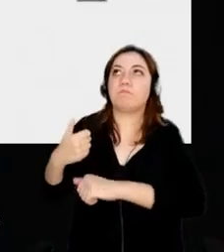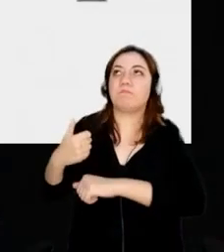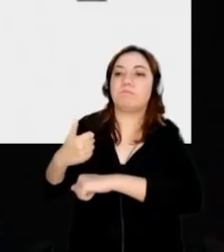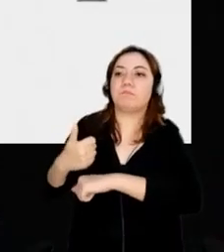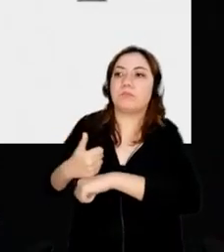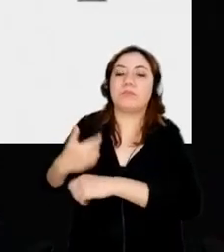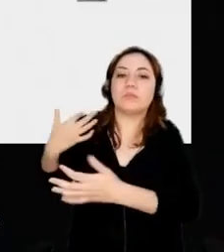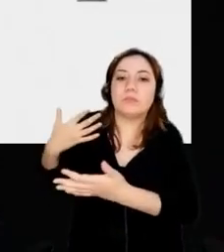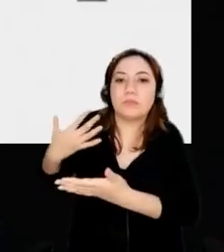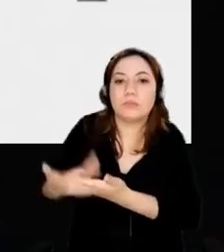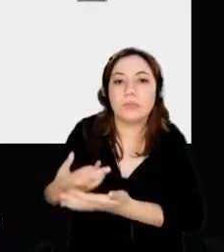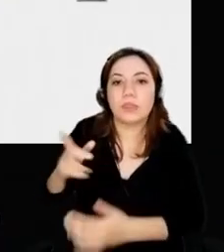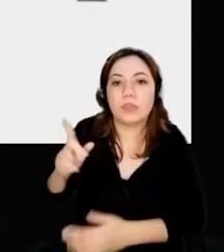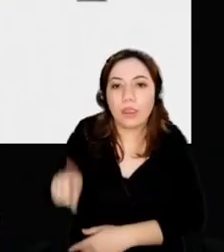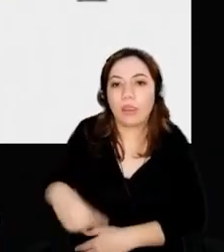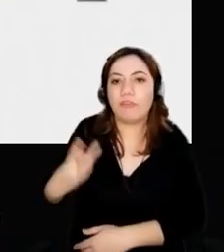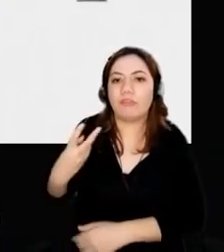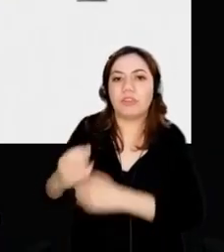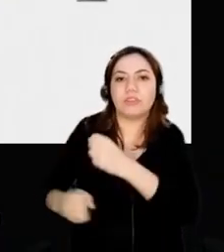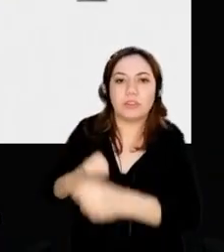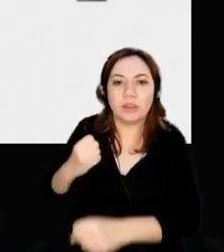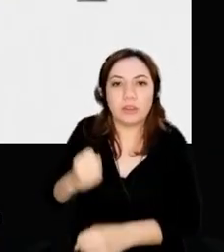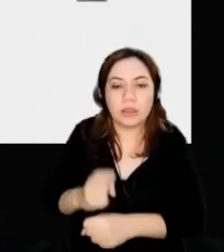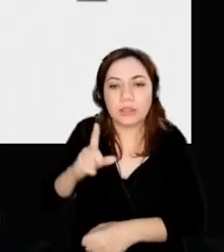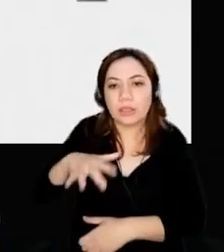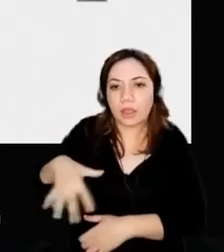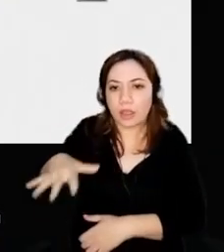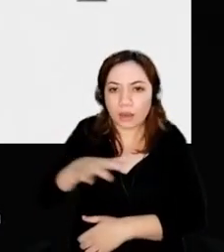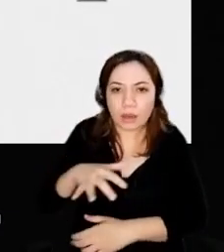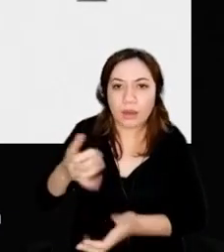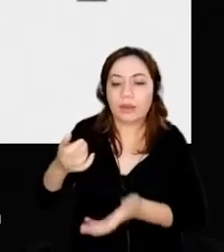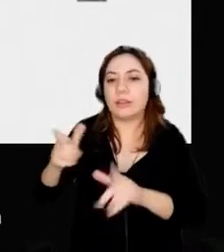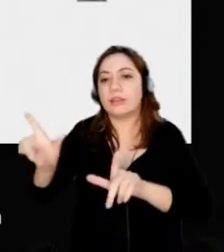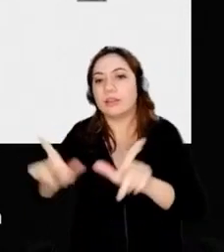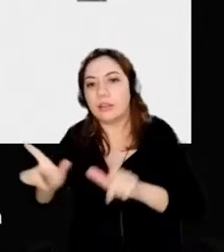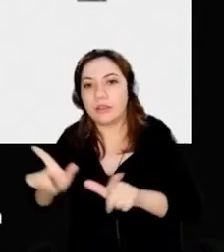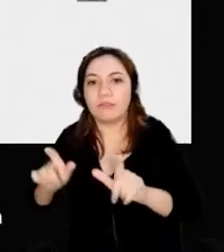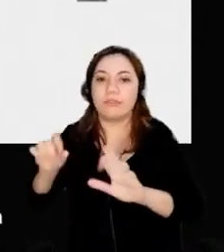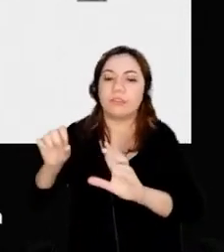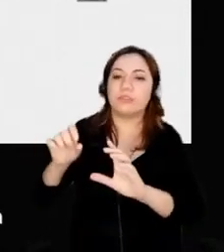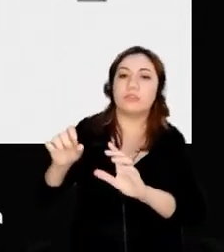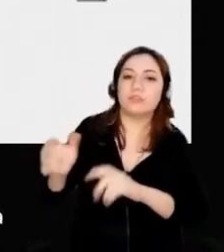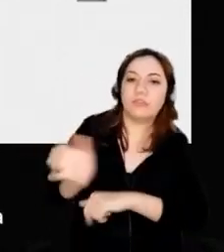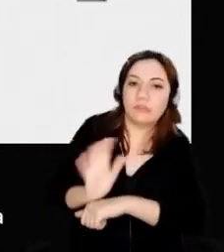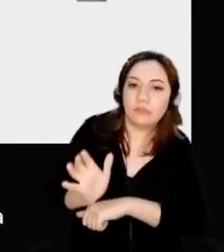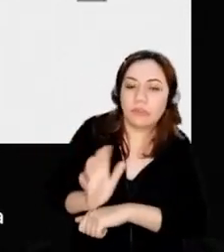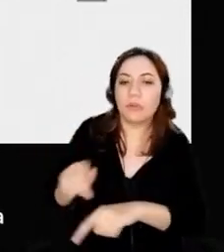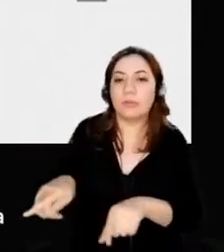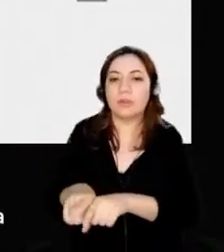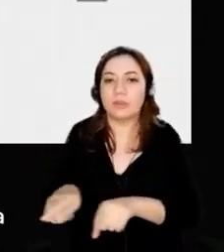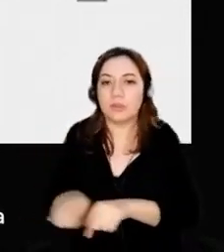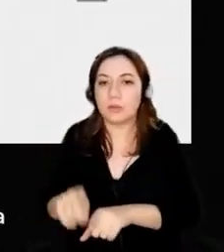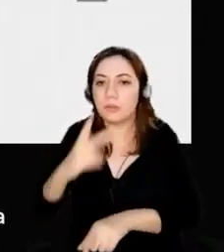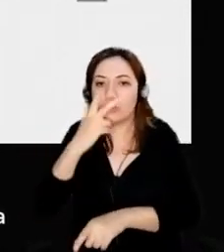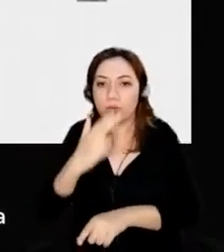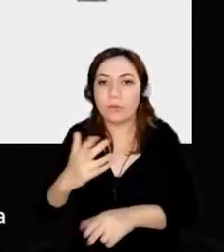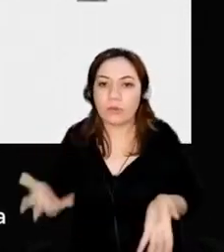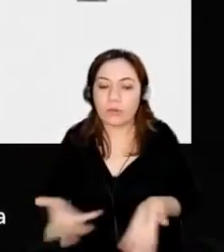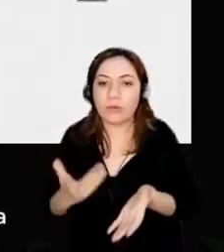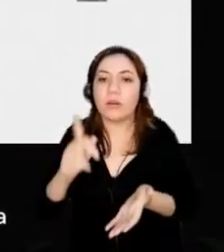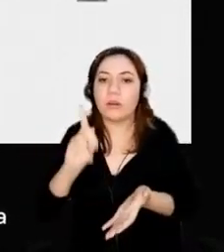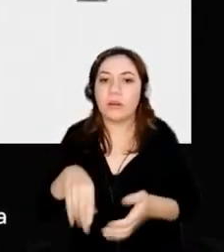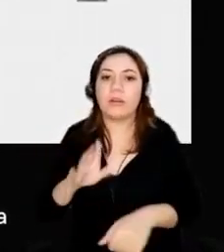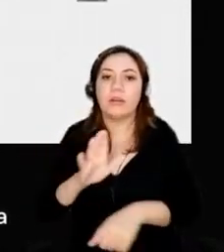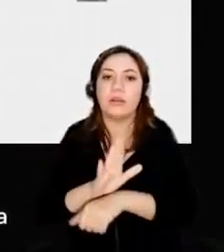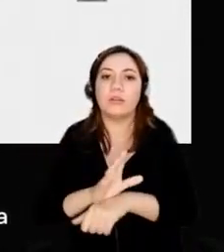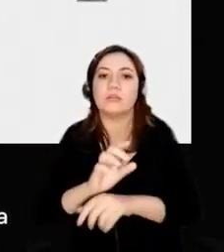film, wrote an international film that won an award, and helped launch social television in the United States with people like Mark Burnett, who created Survivor and The